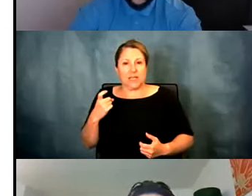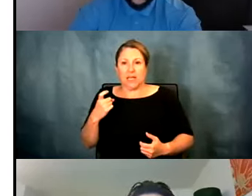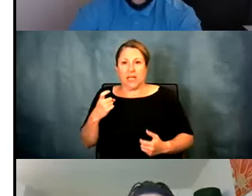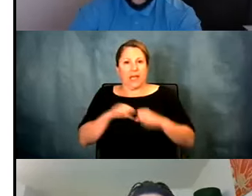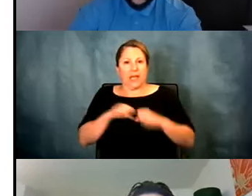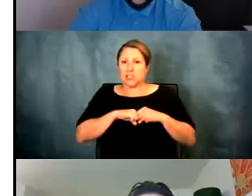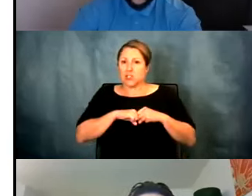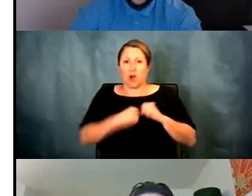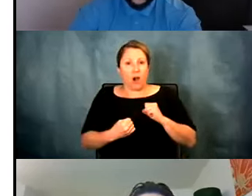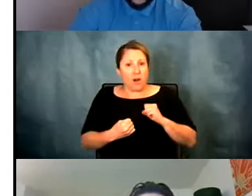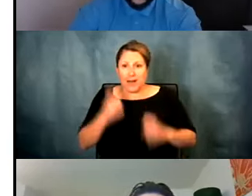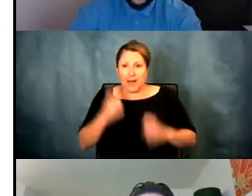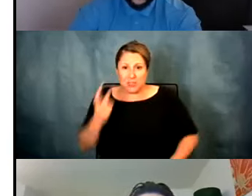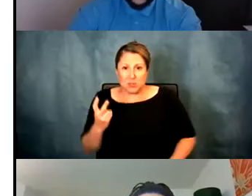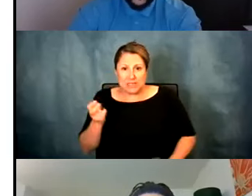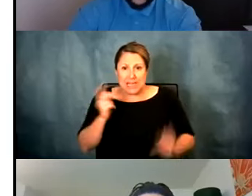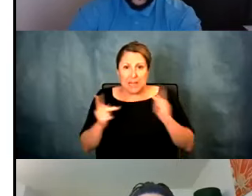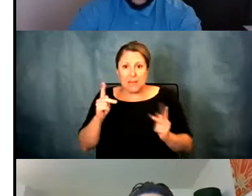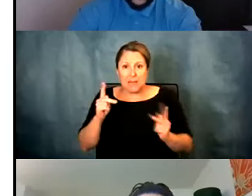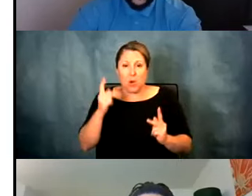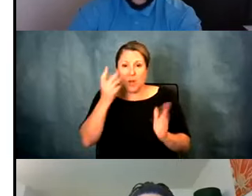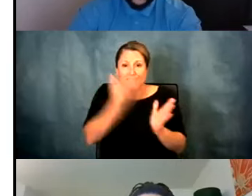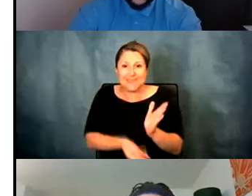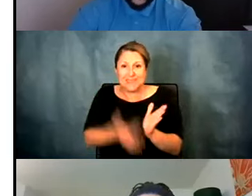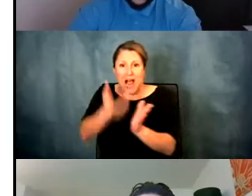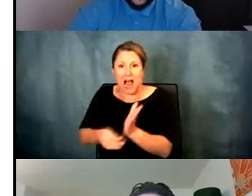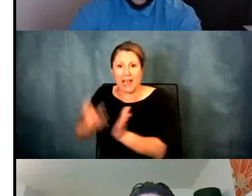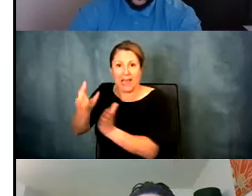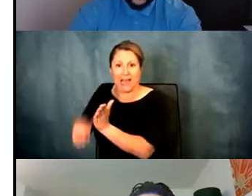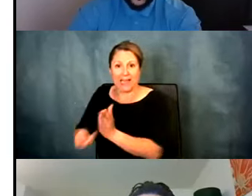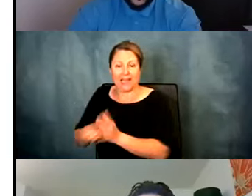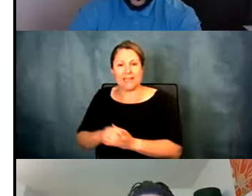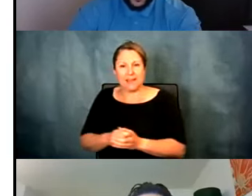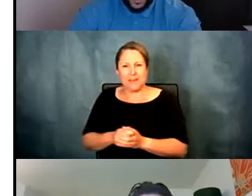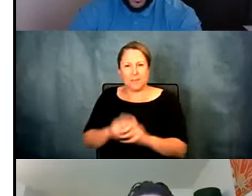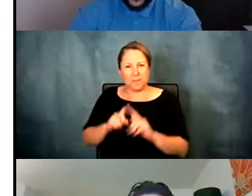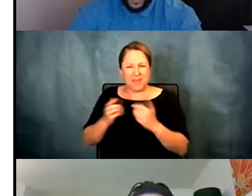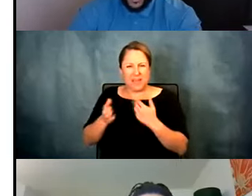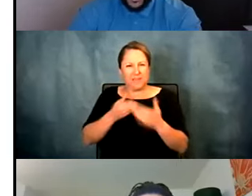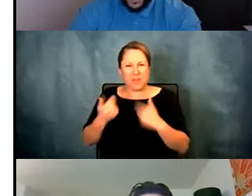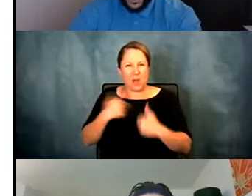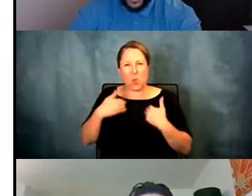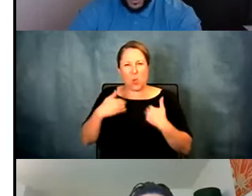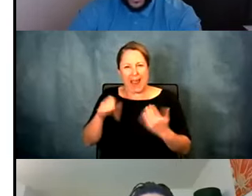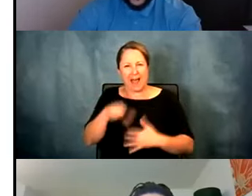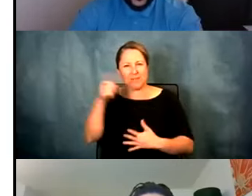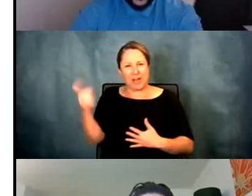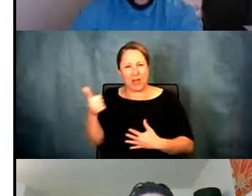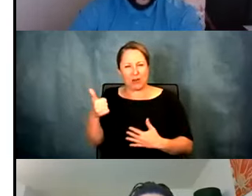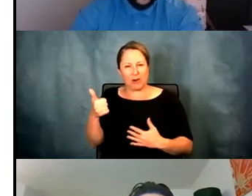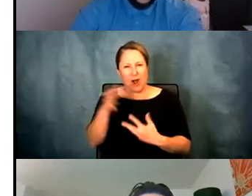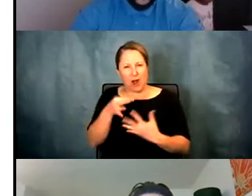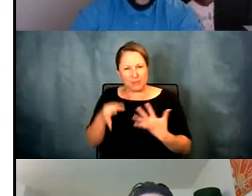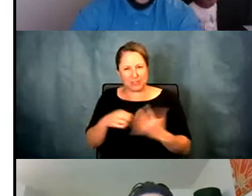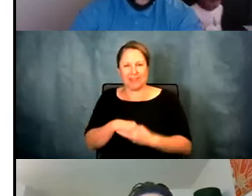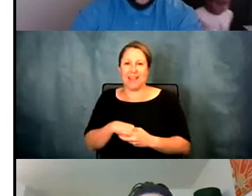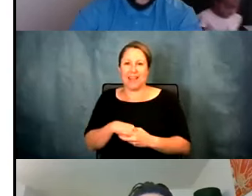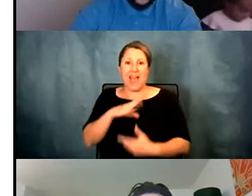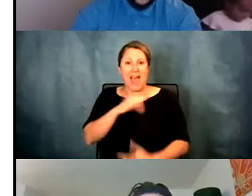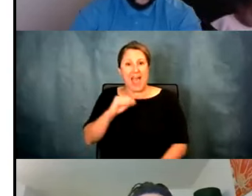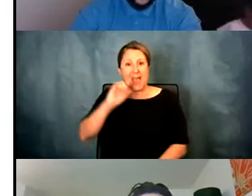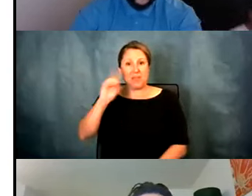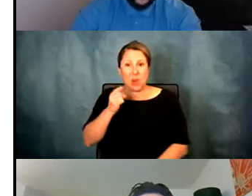see people die when it seemed like we had another option. And to be the only one at the bedside